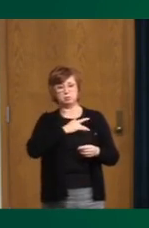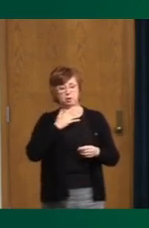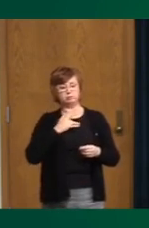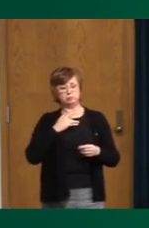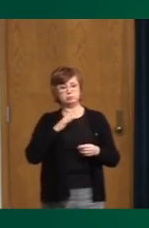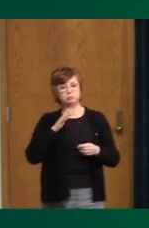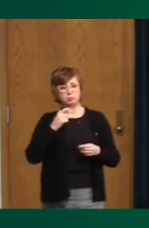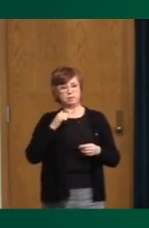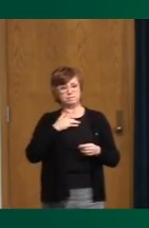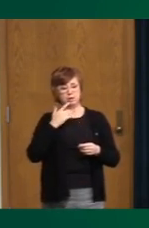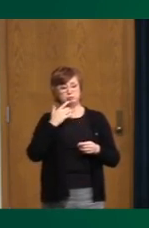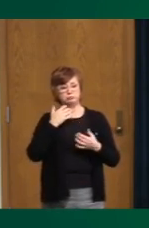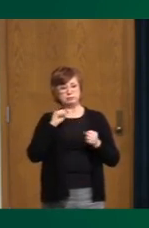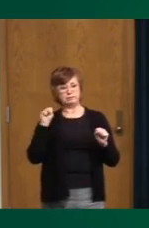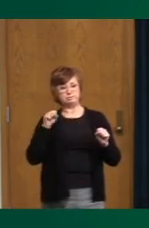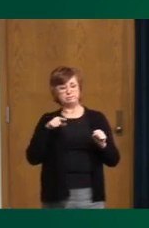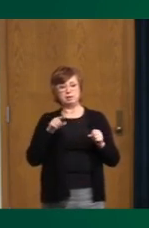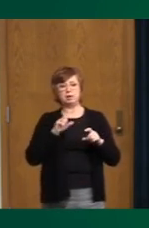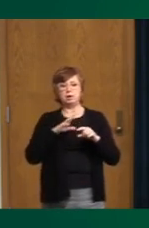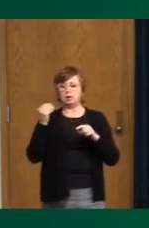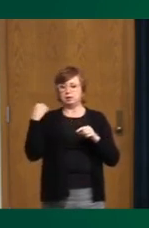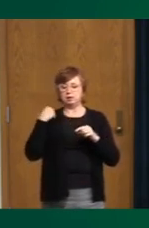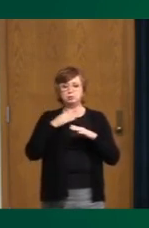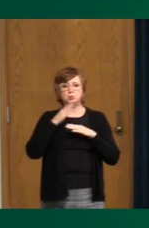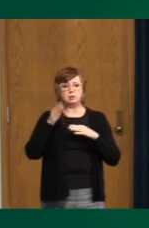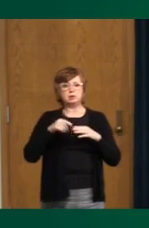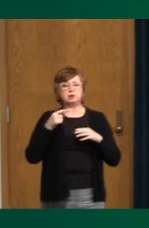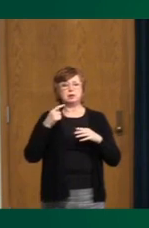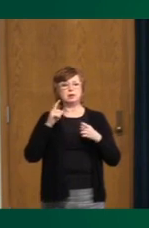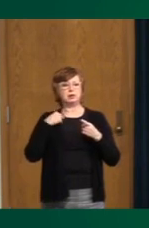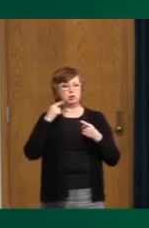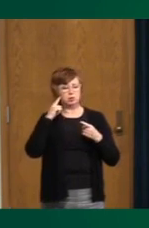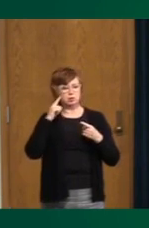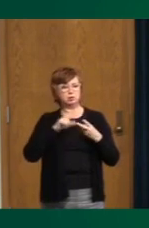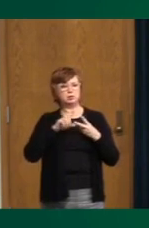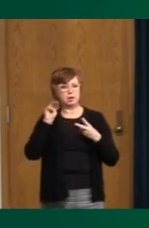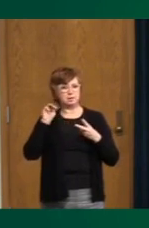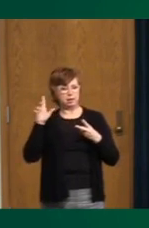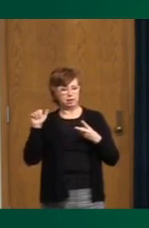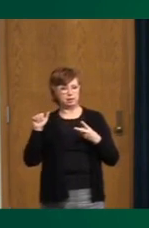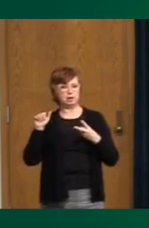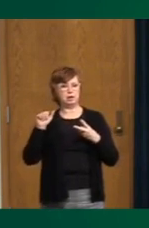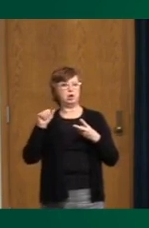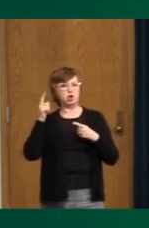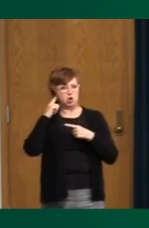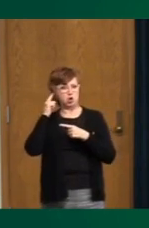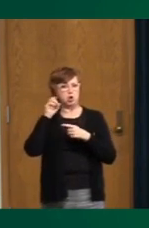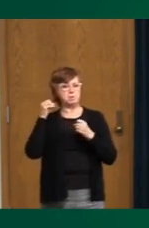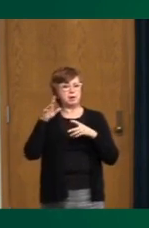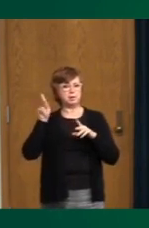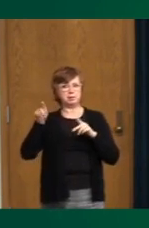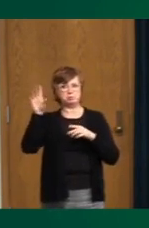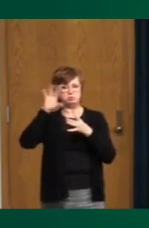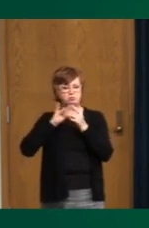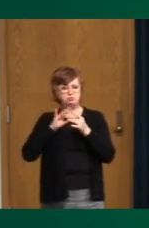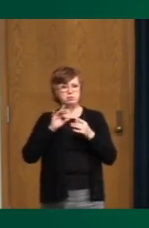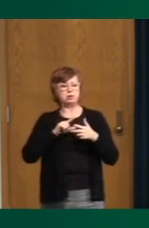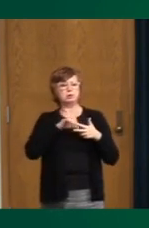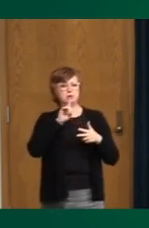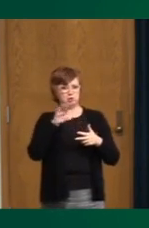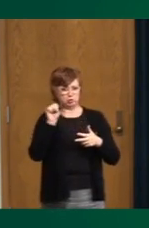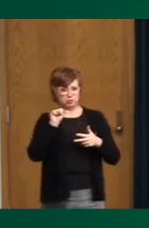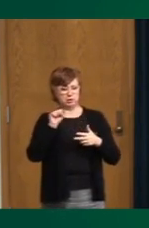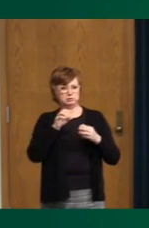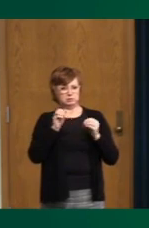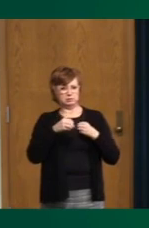What we heard and what I heard over the weekend, and what many of our MLAs heard, Dr. Shahab's office heard, was the policy that we had put in